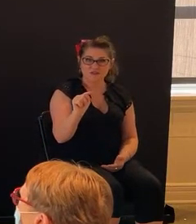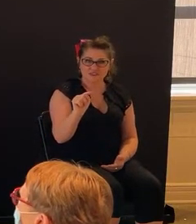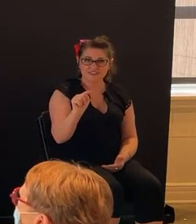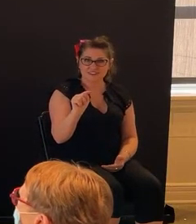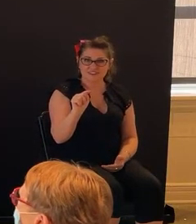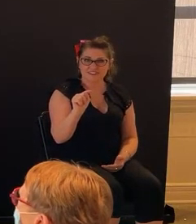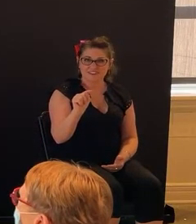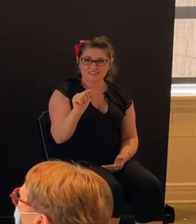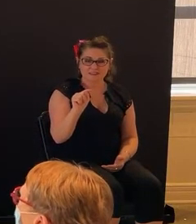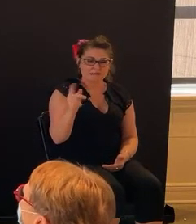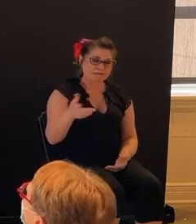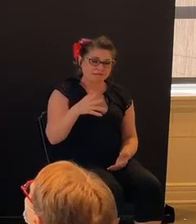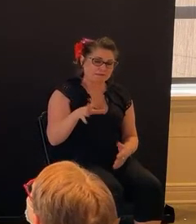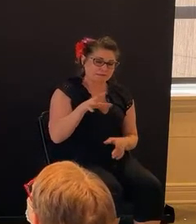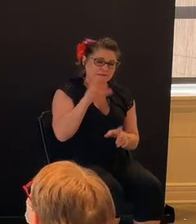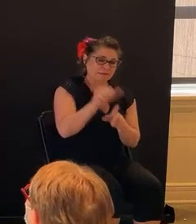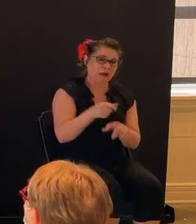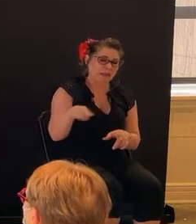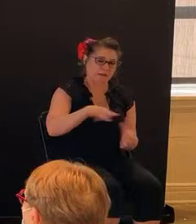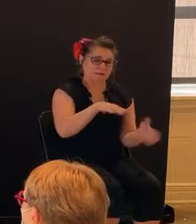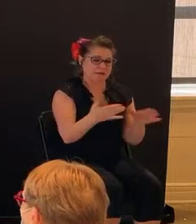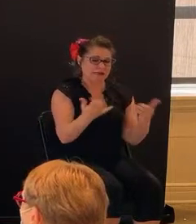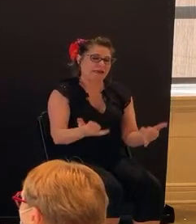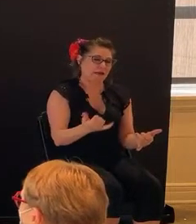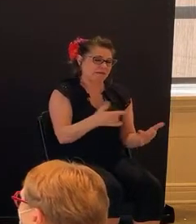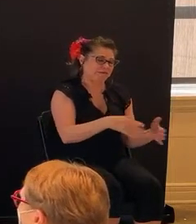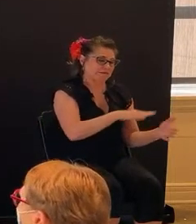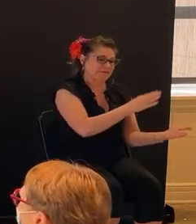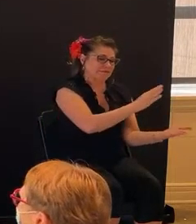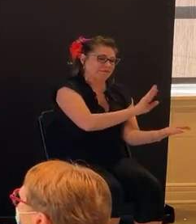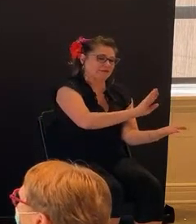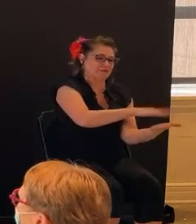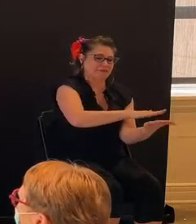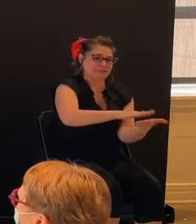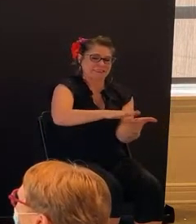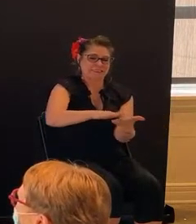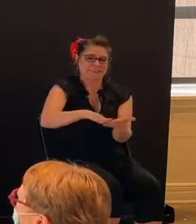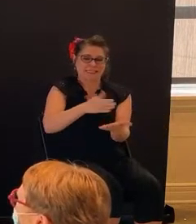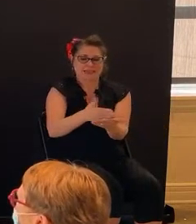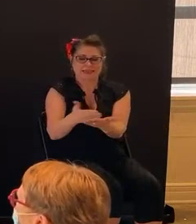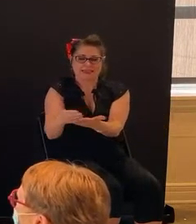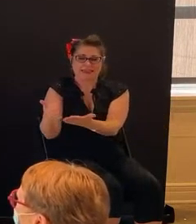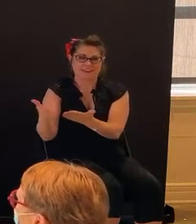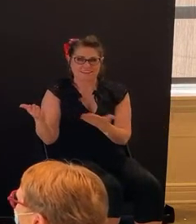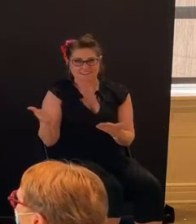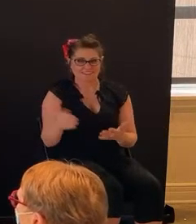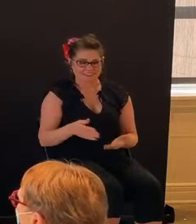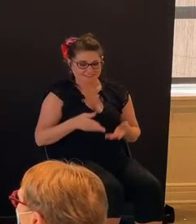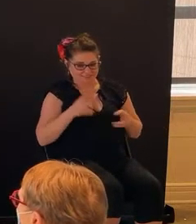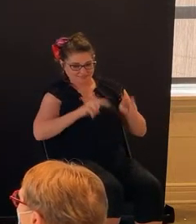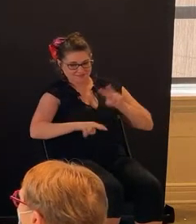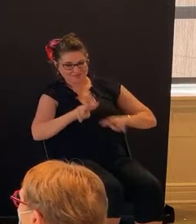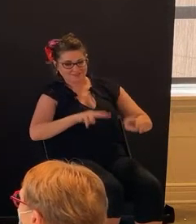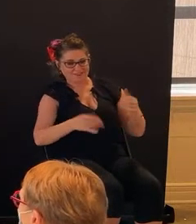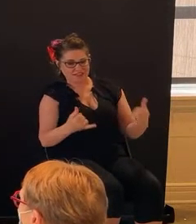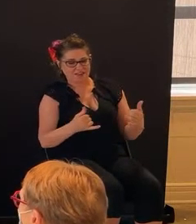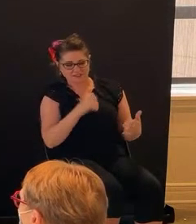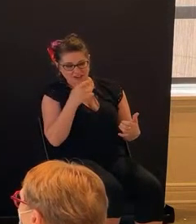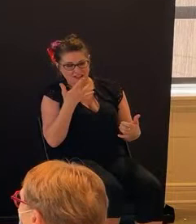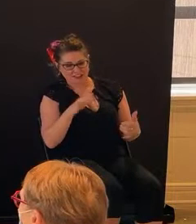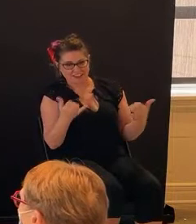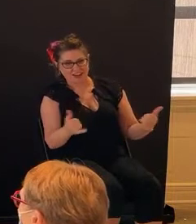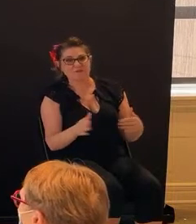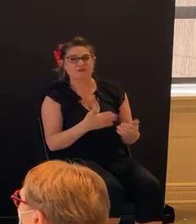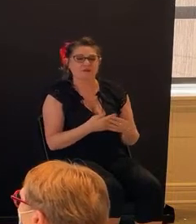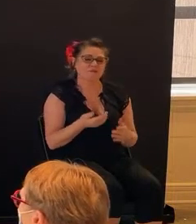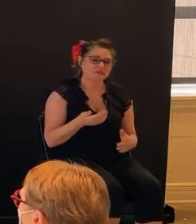a survey that were gill netted and now they're, you know, they're dispatched and being measured. But they